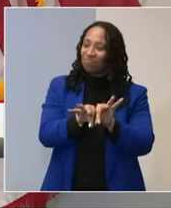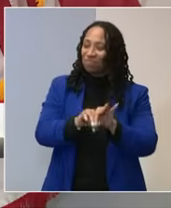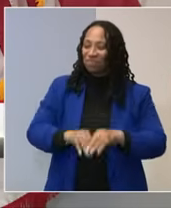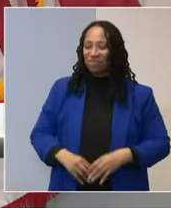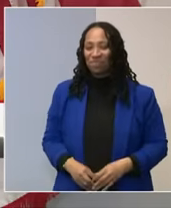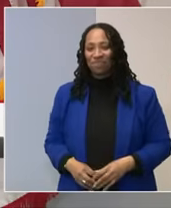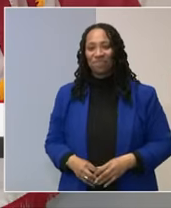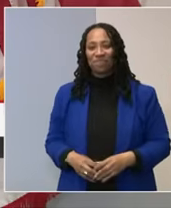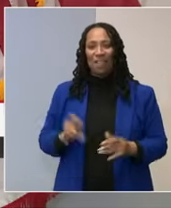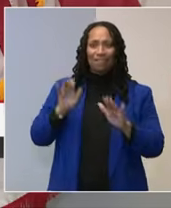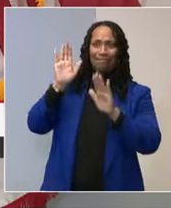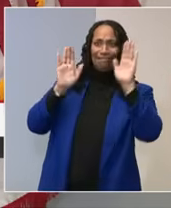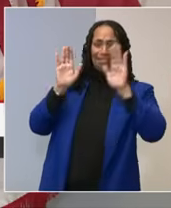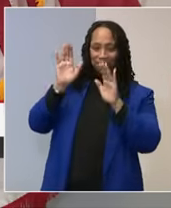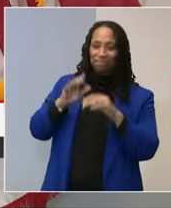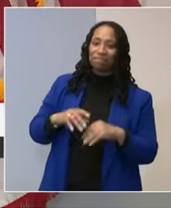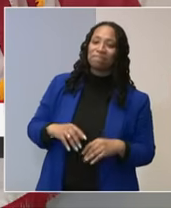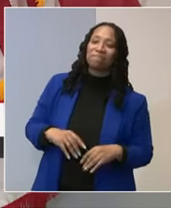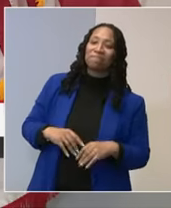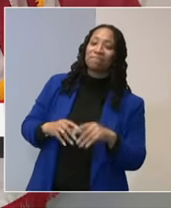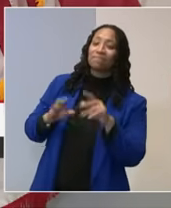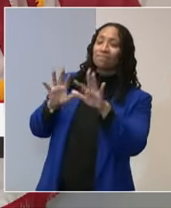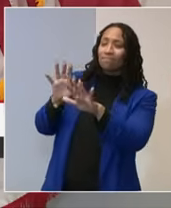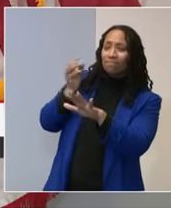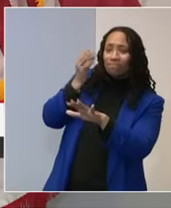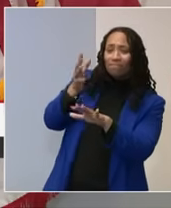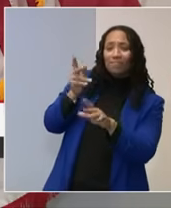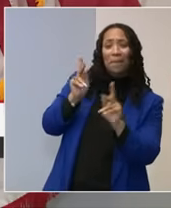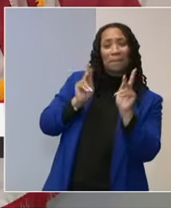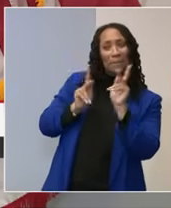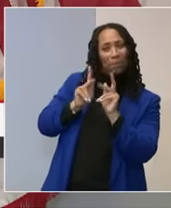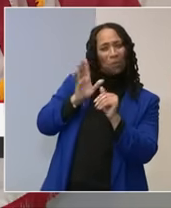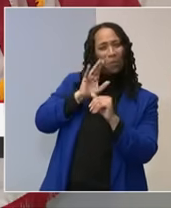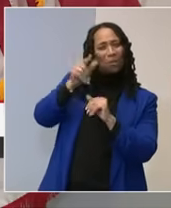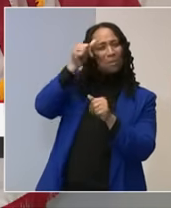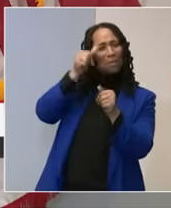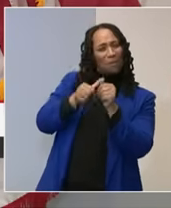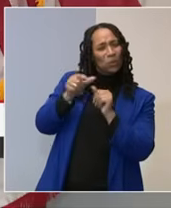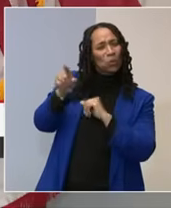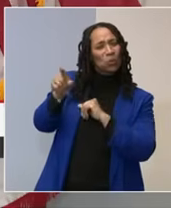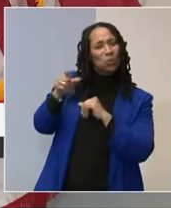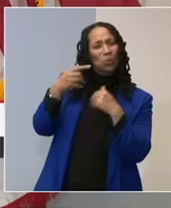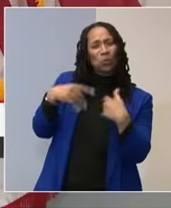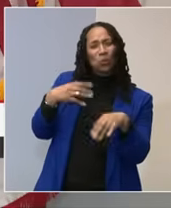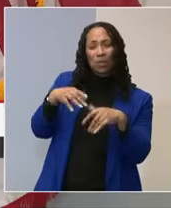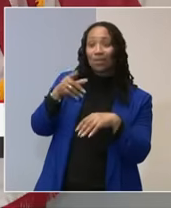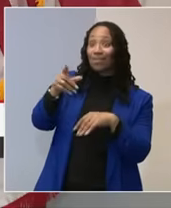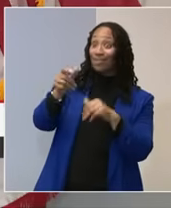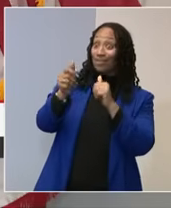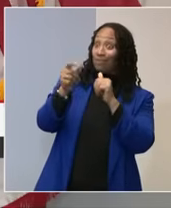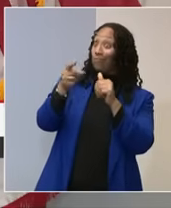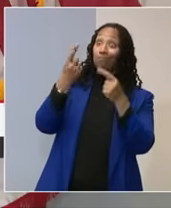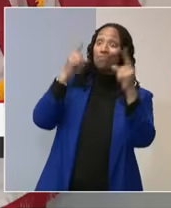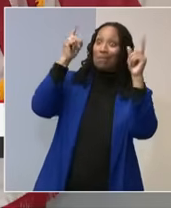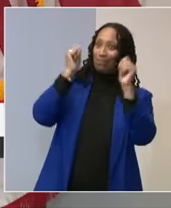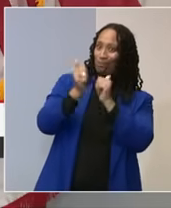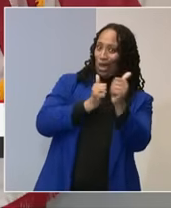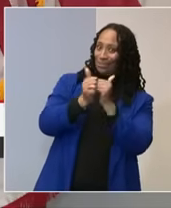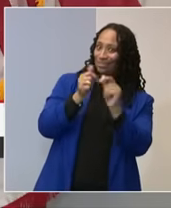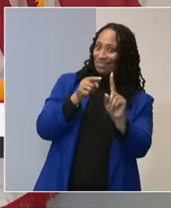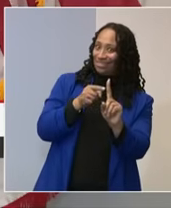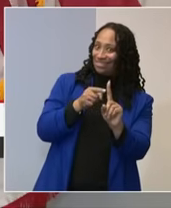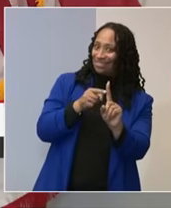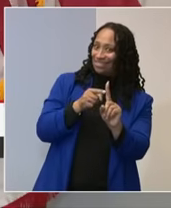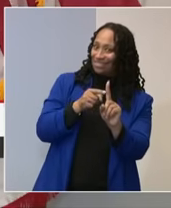Well, a lot of people will remember you for your sports accomplishments. Yes. Is there anything, is that your legacy, or are there other things you